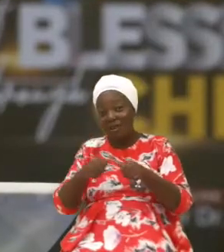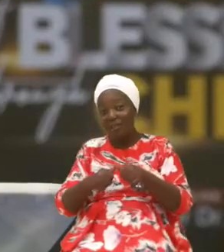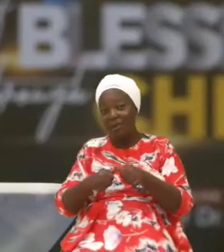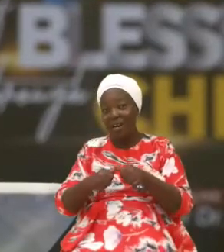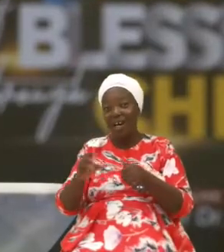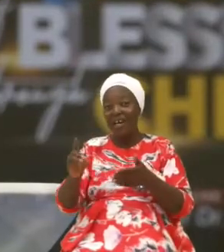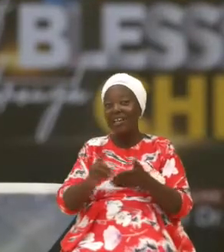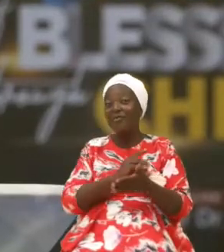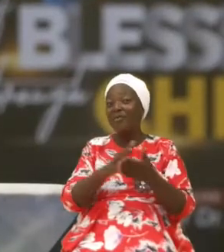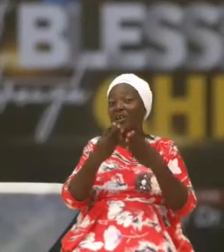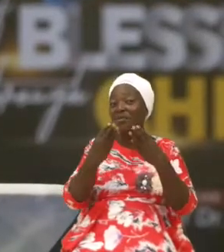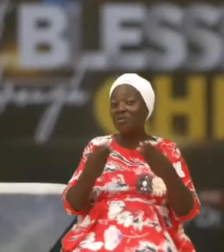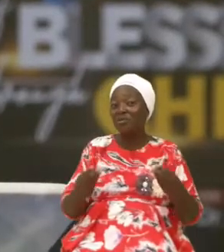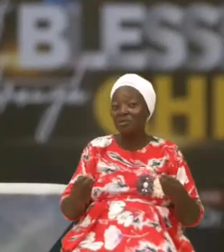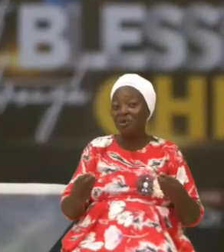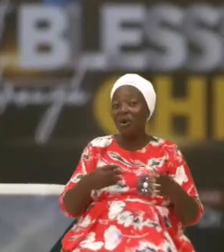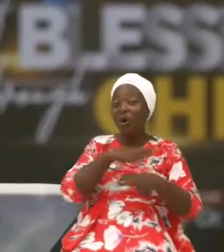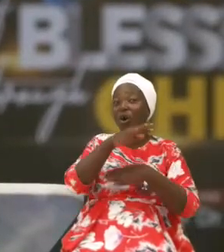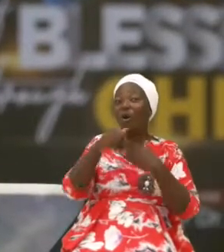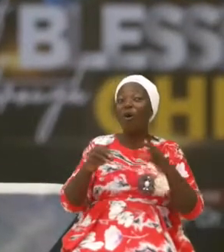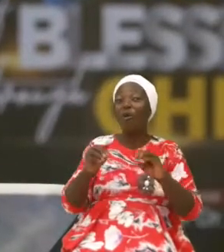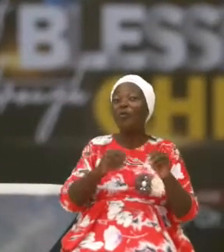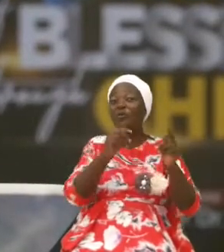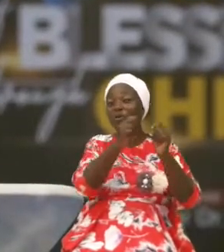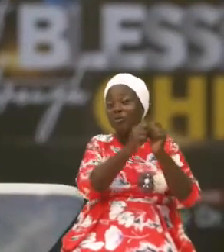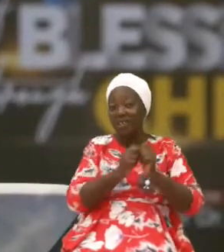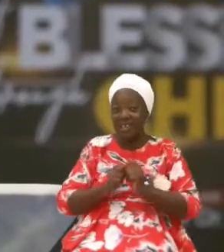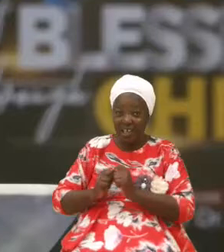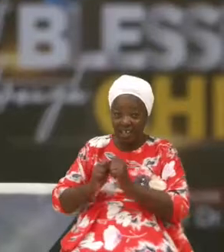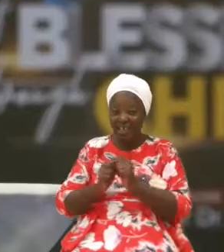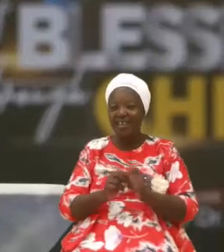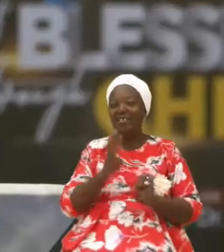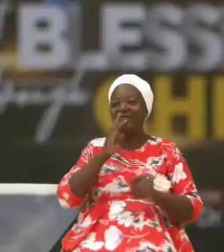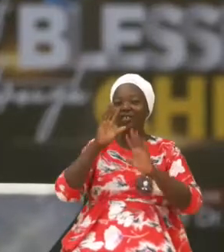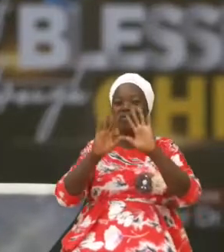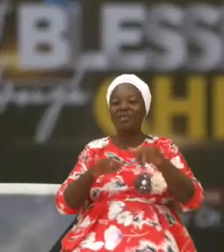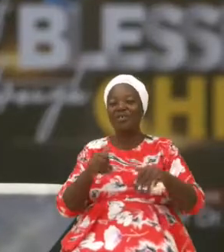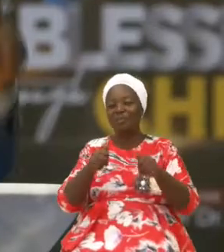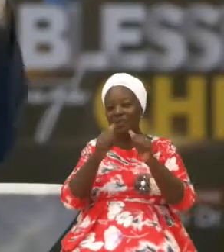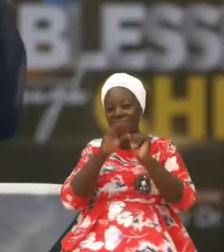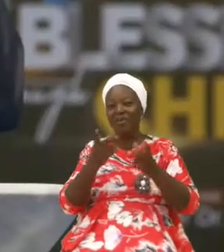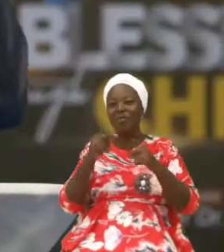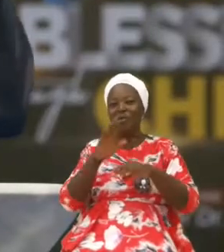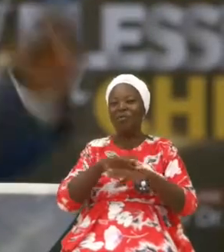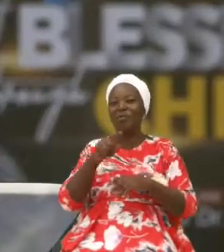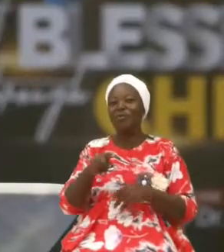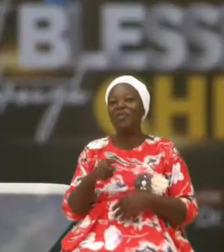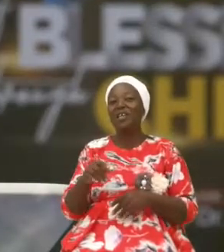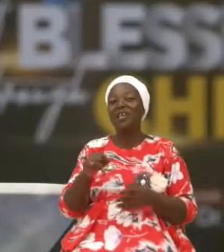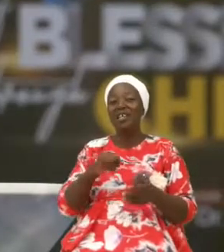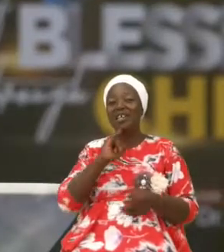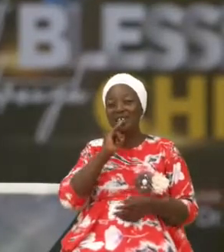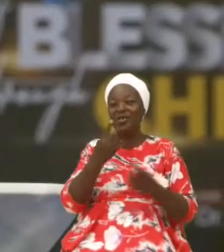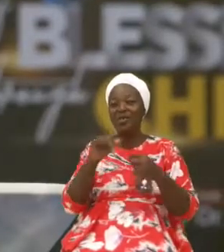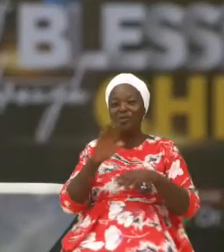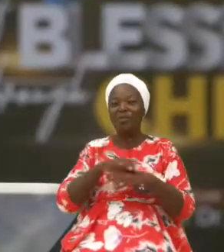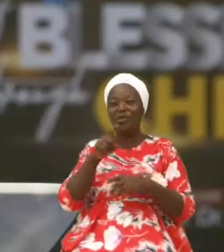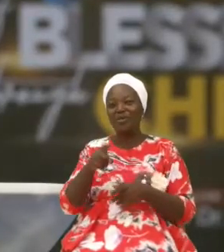touch, divine solution, all put together, showers of blessing upon